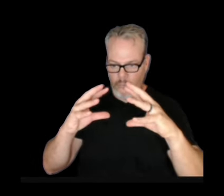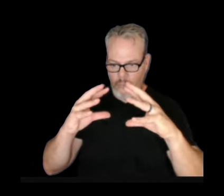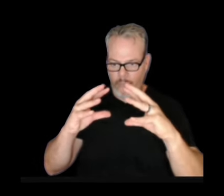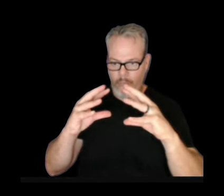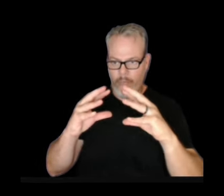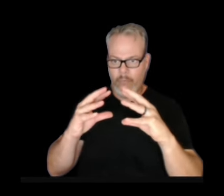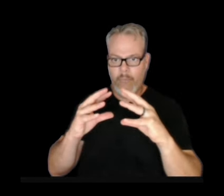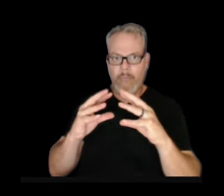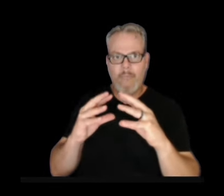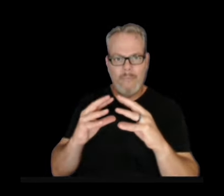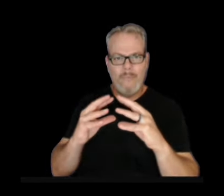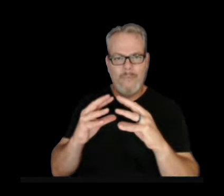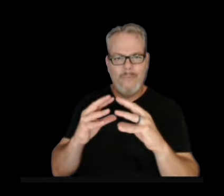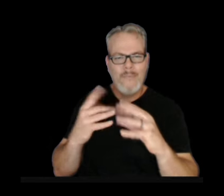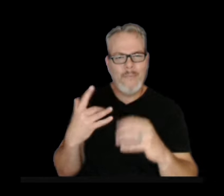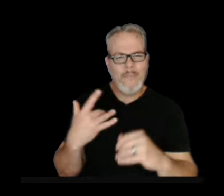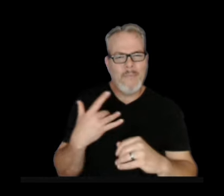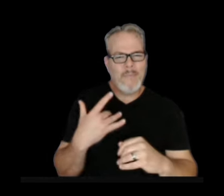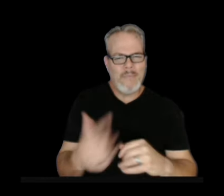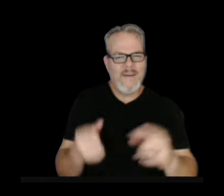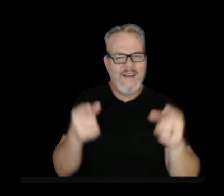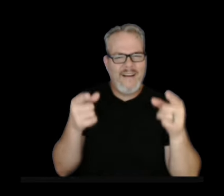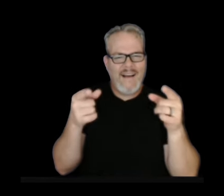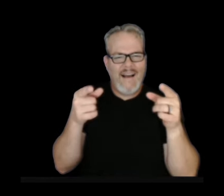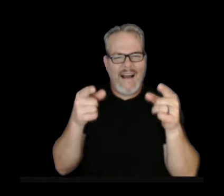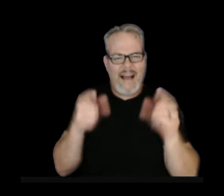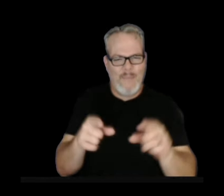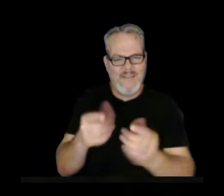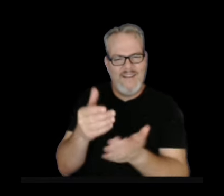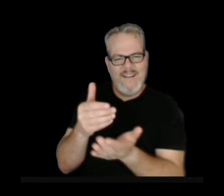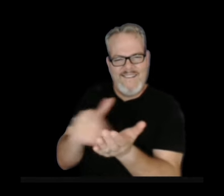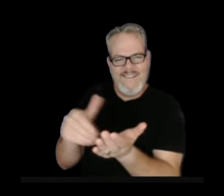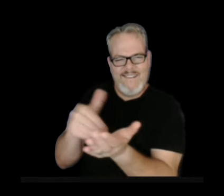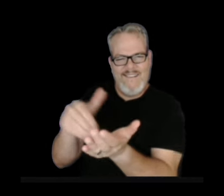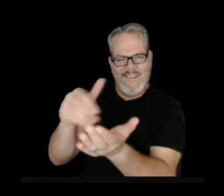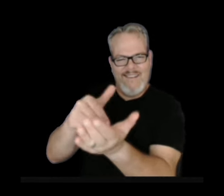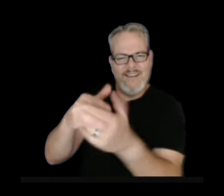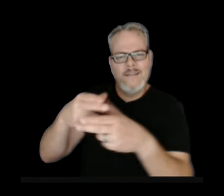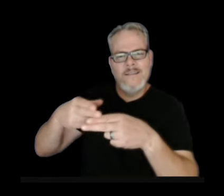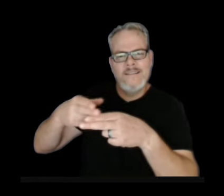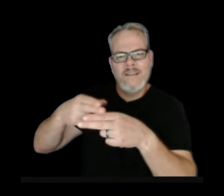happened at other times during the previous year, all on a temporary basis.